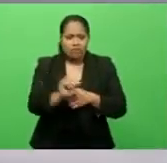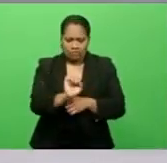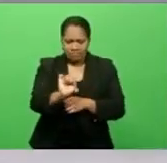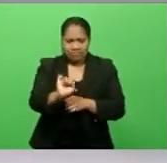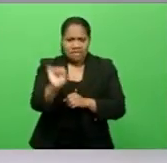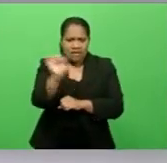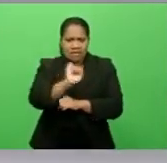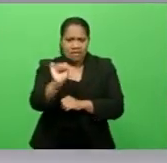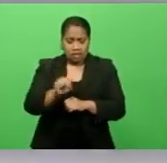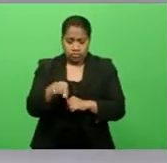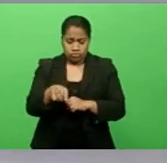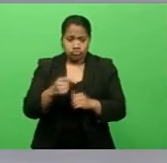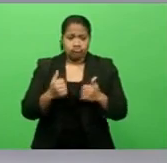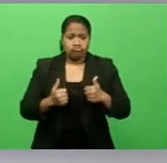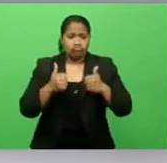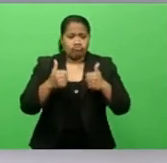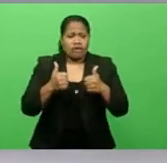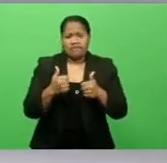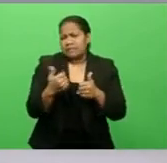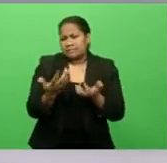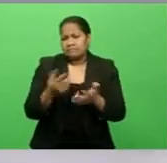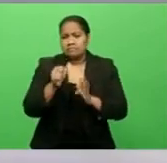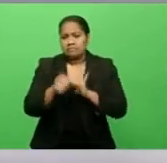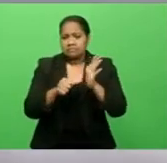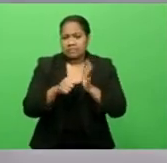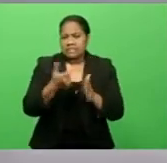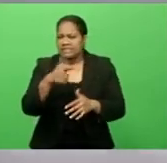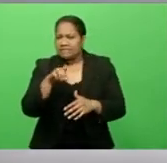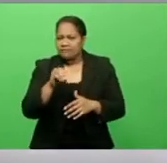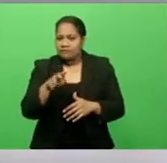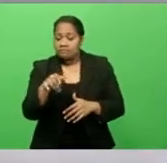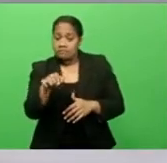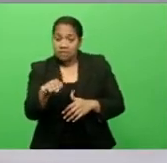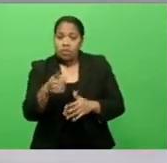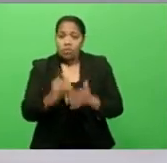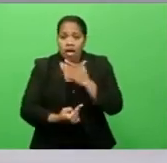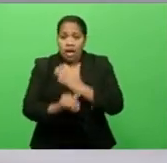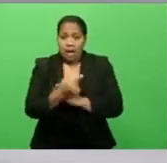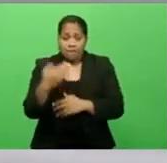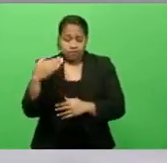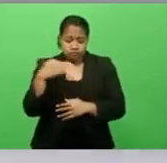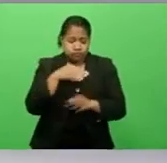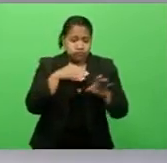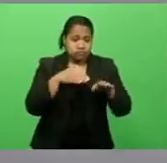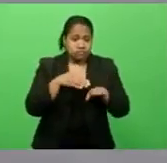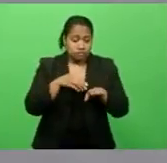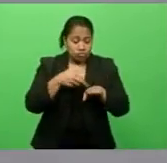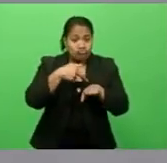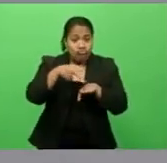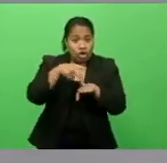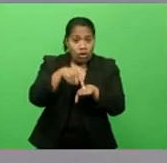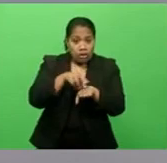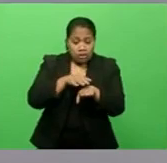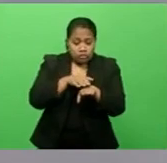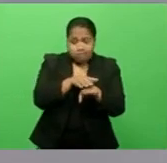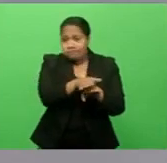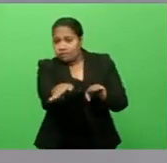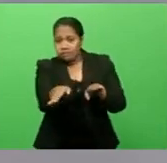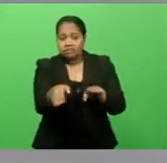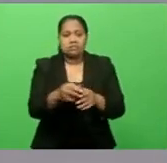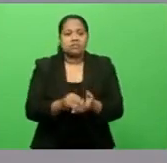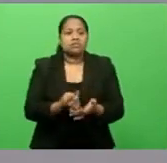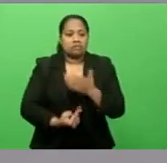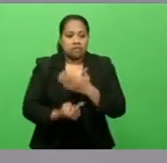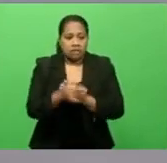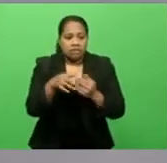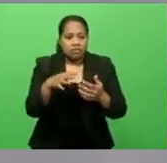driver, believed to be in his 70s, veered off the road and hit a post. Emergency responders were able to remove the man from the